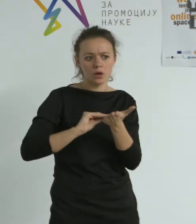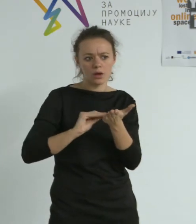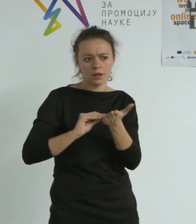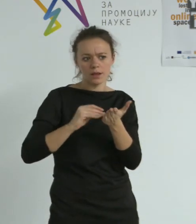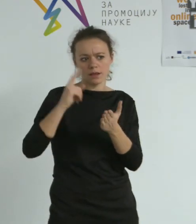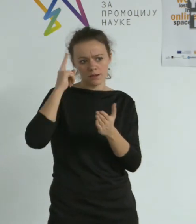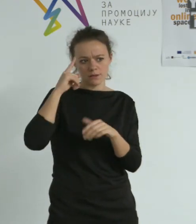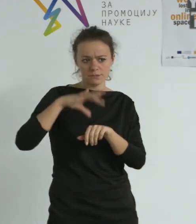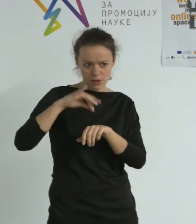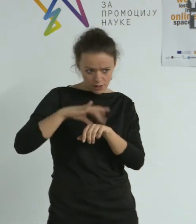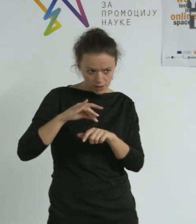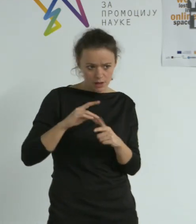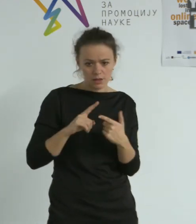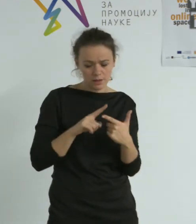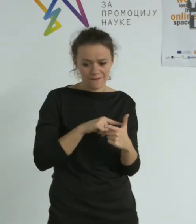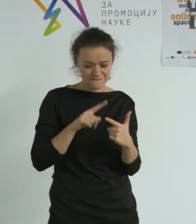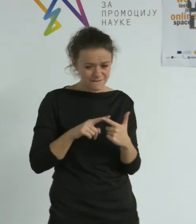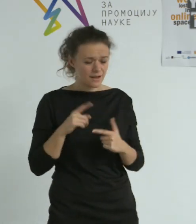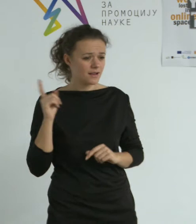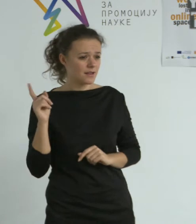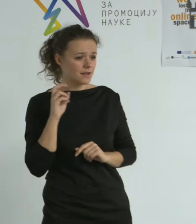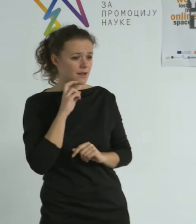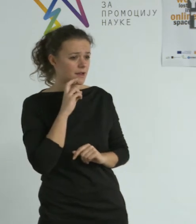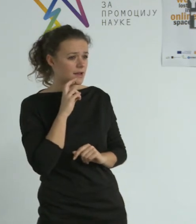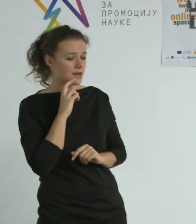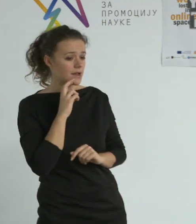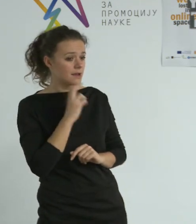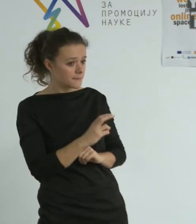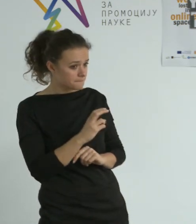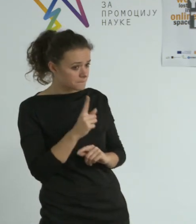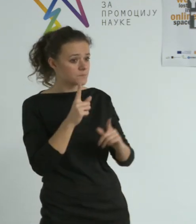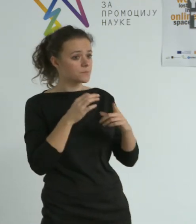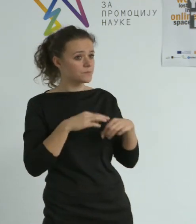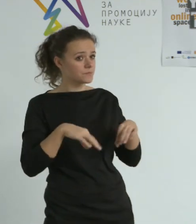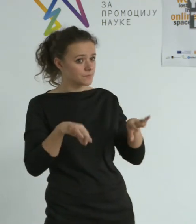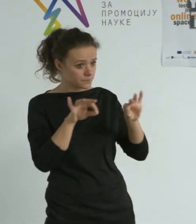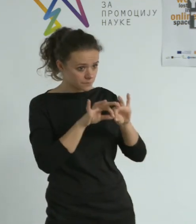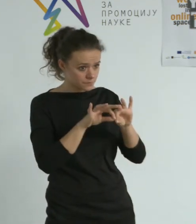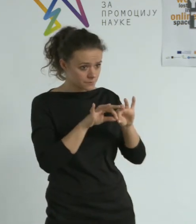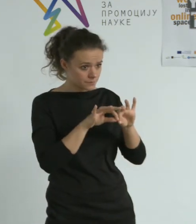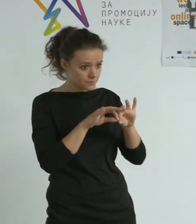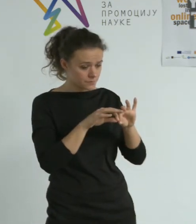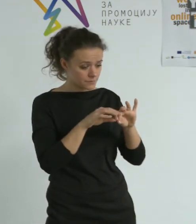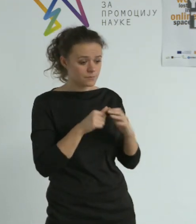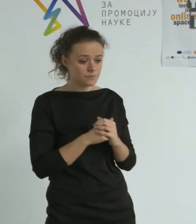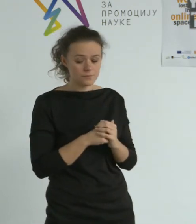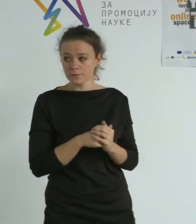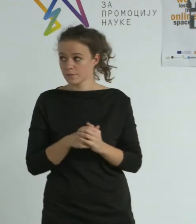I finished my project plan assignments and many